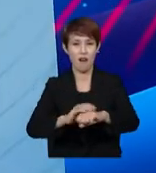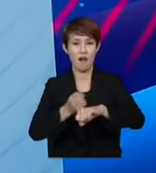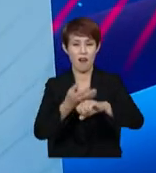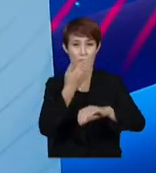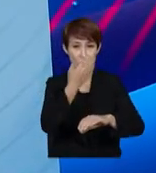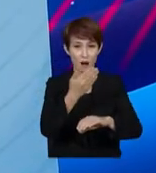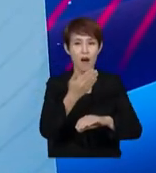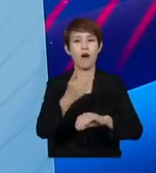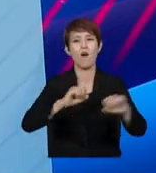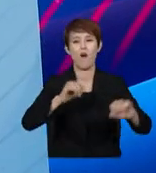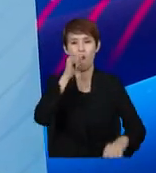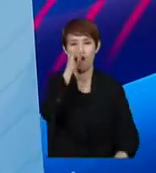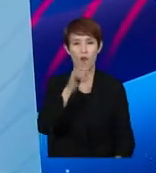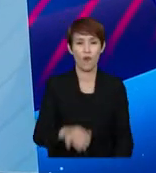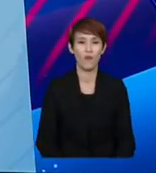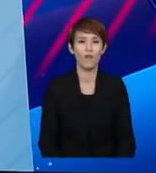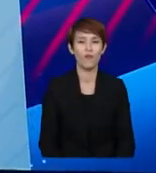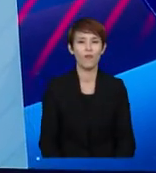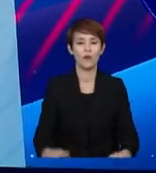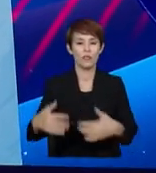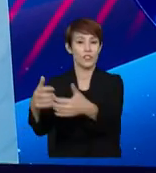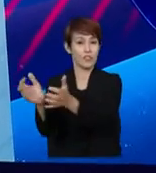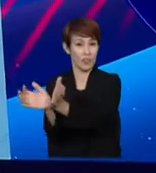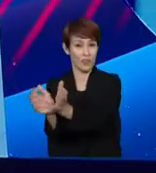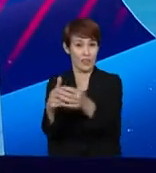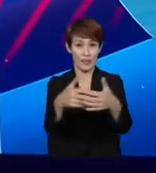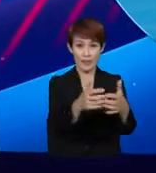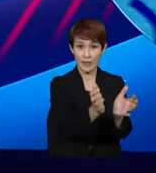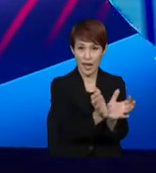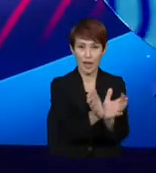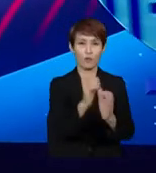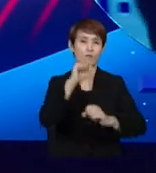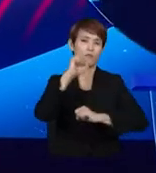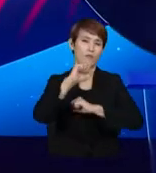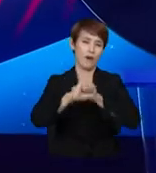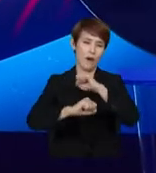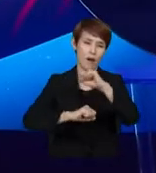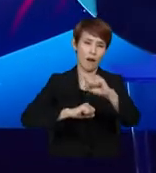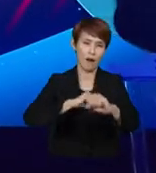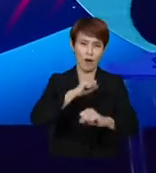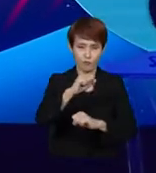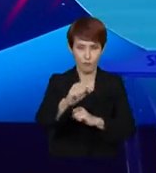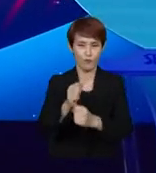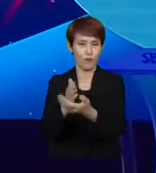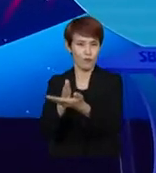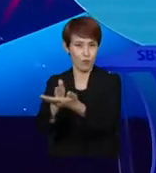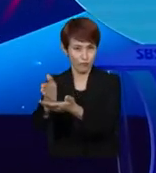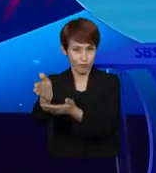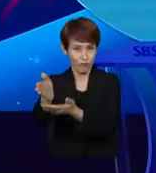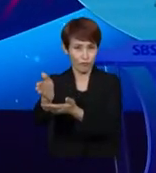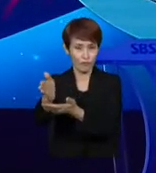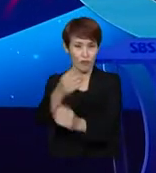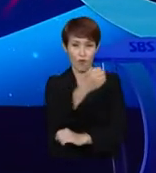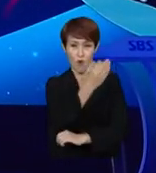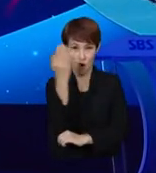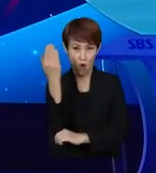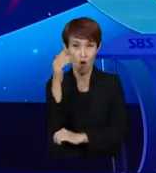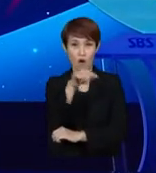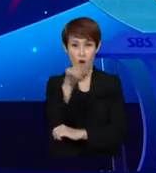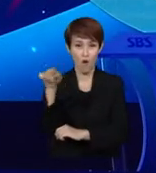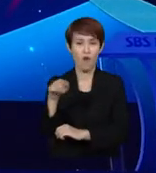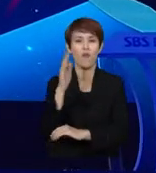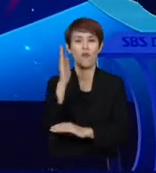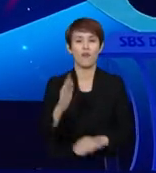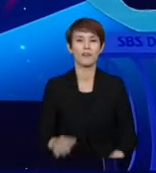parties and free professional news organizations. I'm not using the term